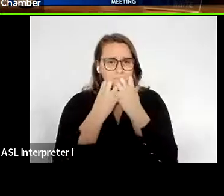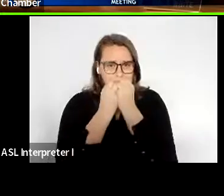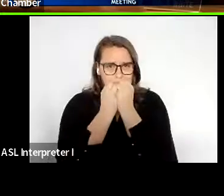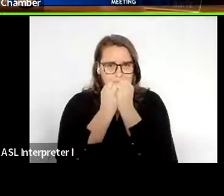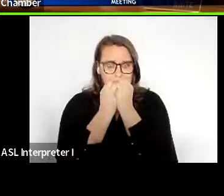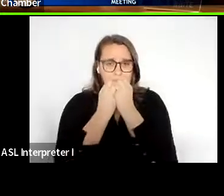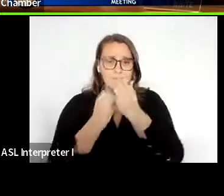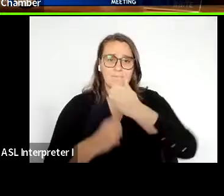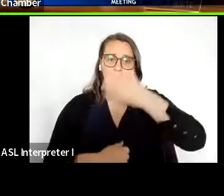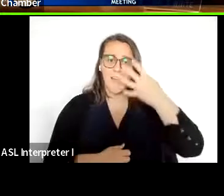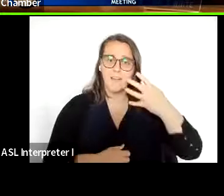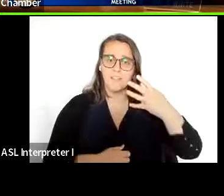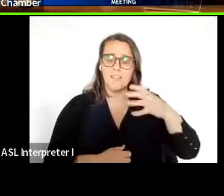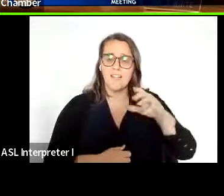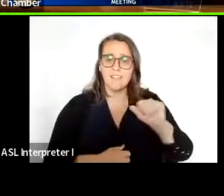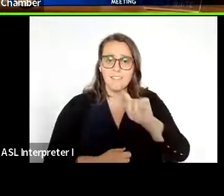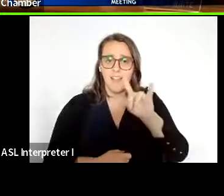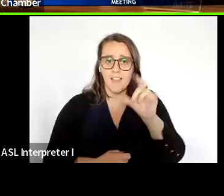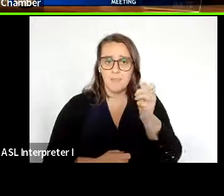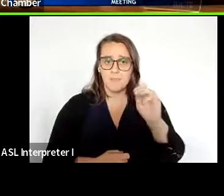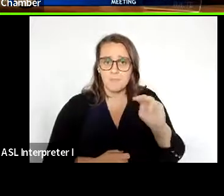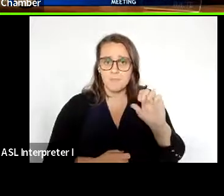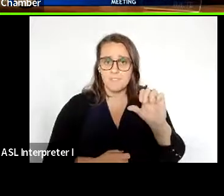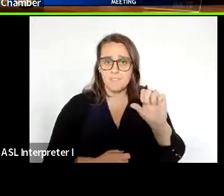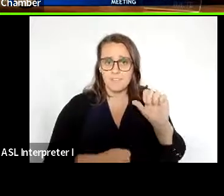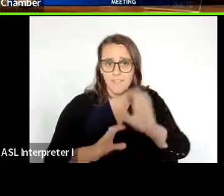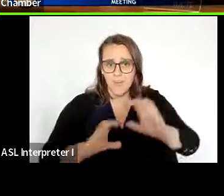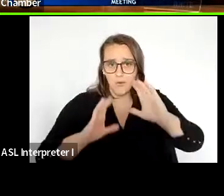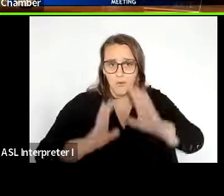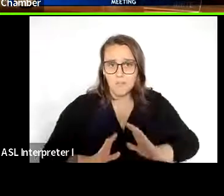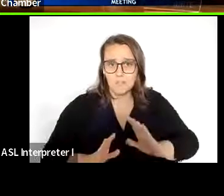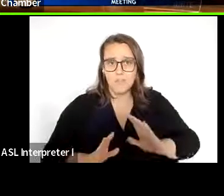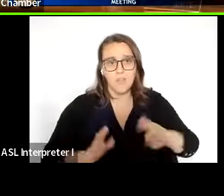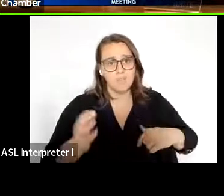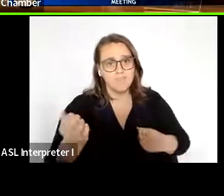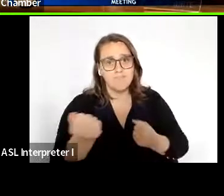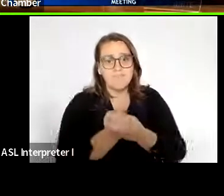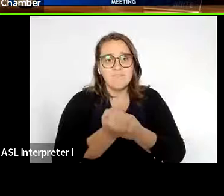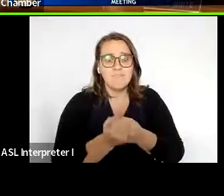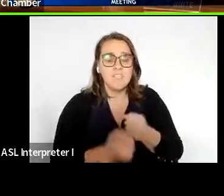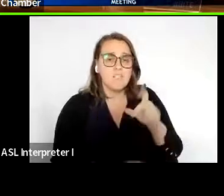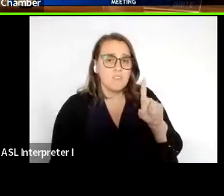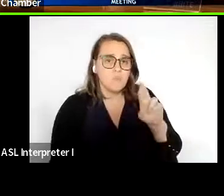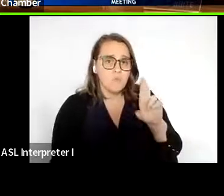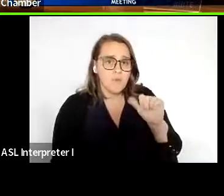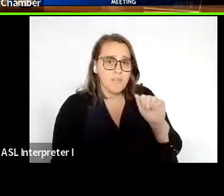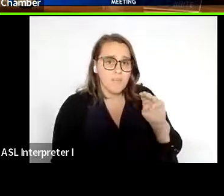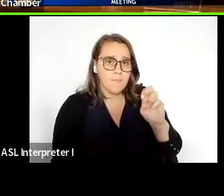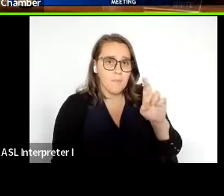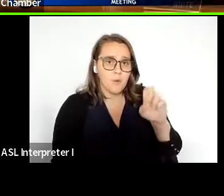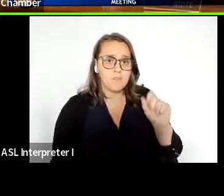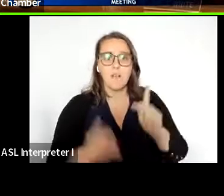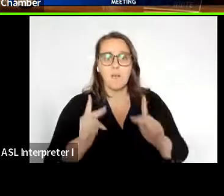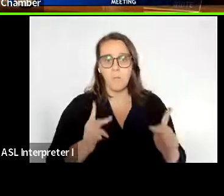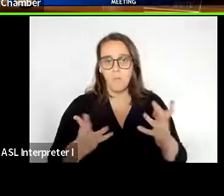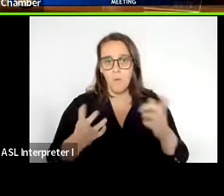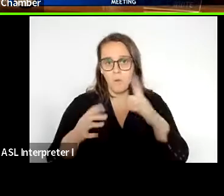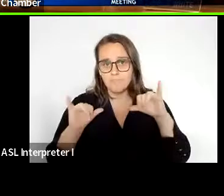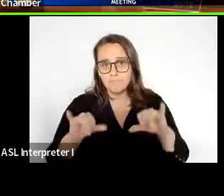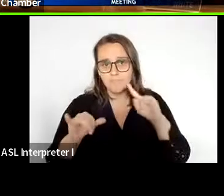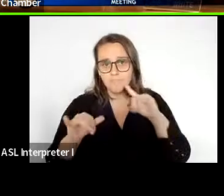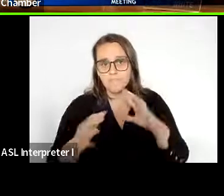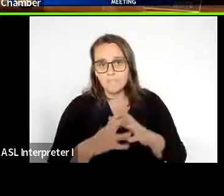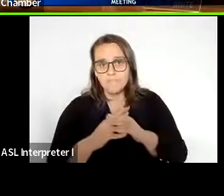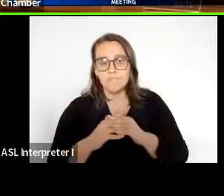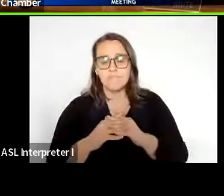seekers, and we treat them with dignity and respect. DC stands with our dreamers and those who seek refuge in the United States. By